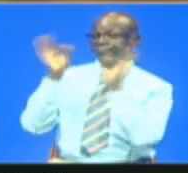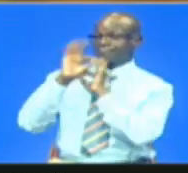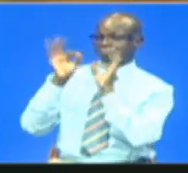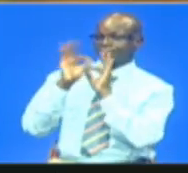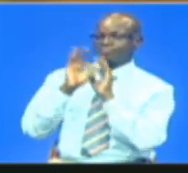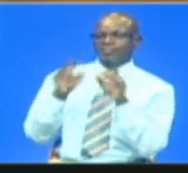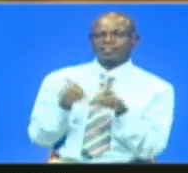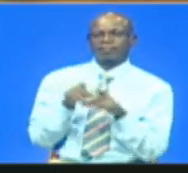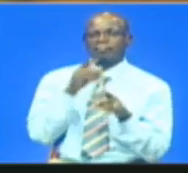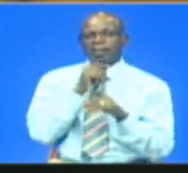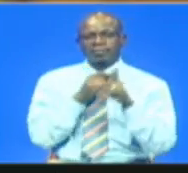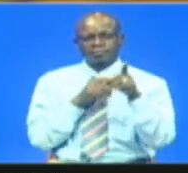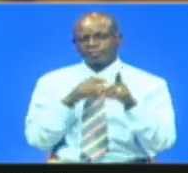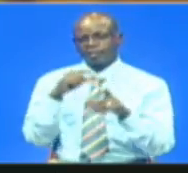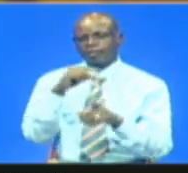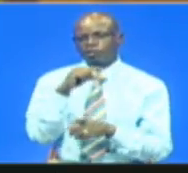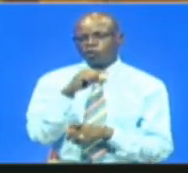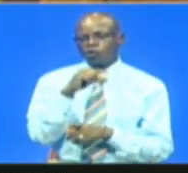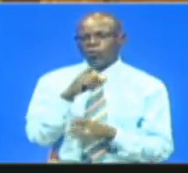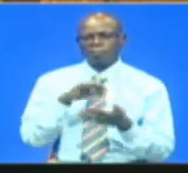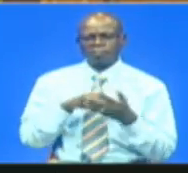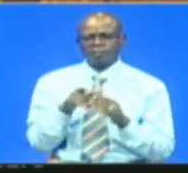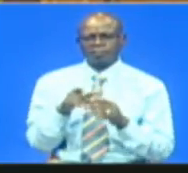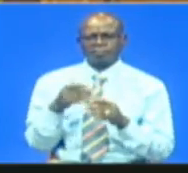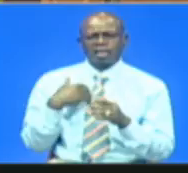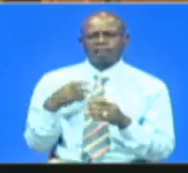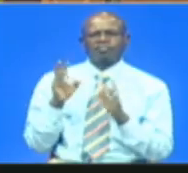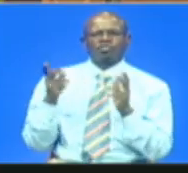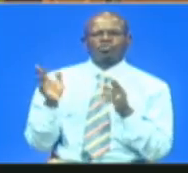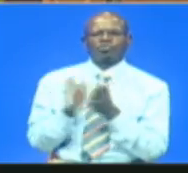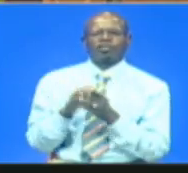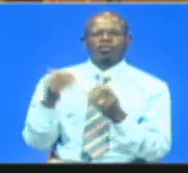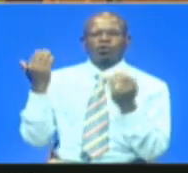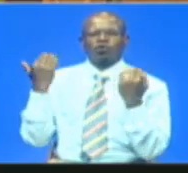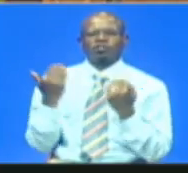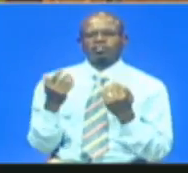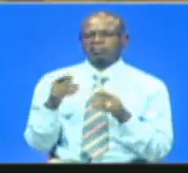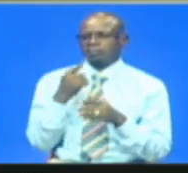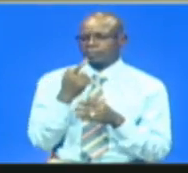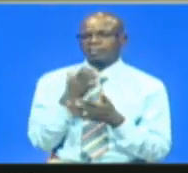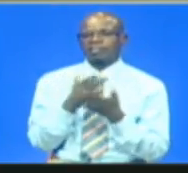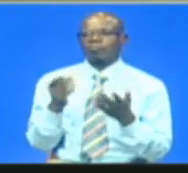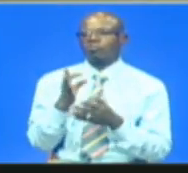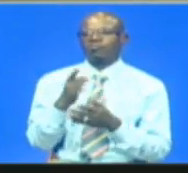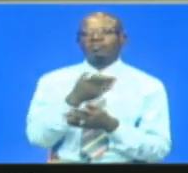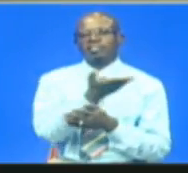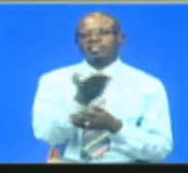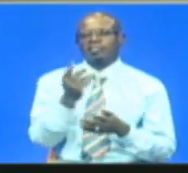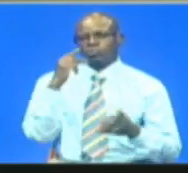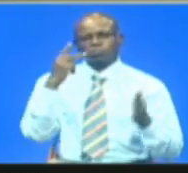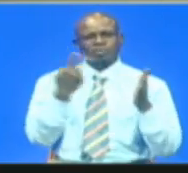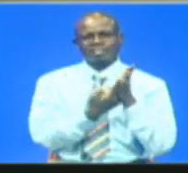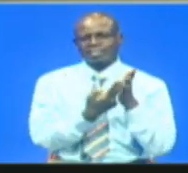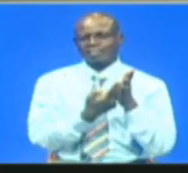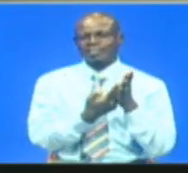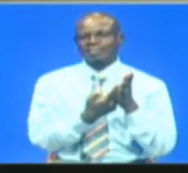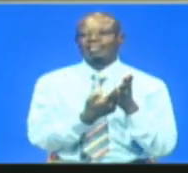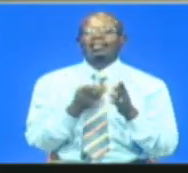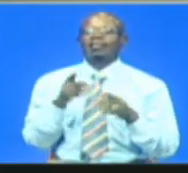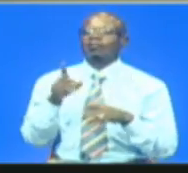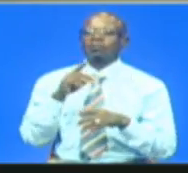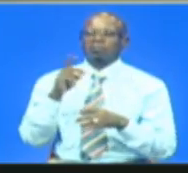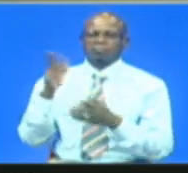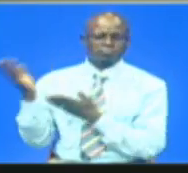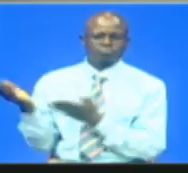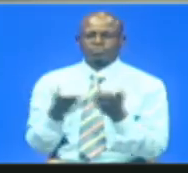Githongo, who takes issue with the court's decision, says some of his witnesses were never afforded an opportunity in court, one of them